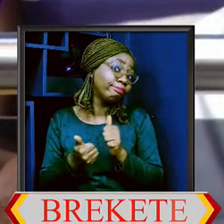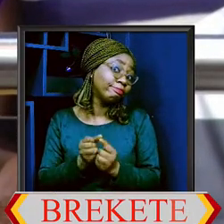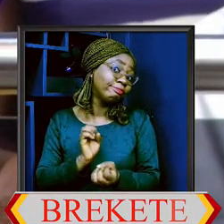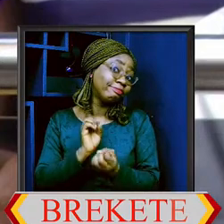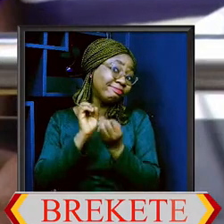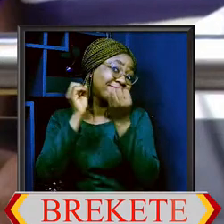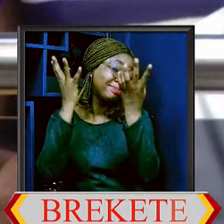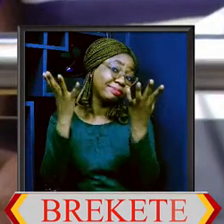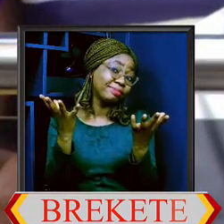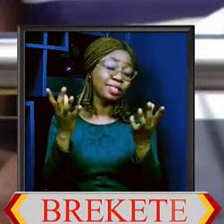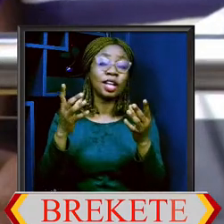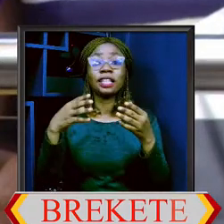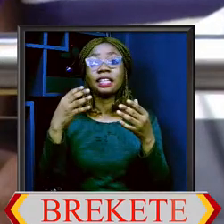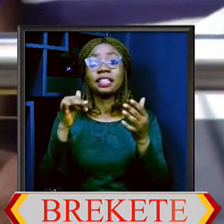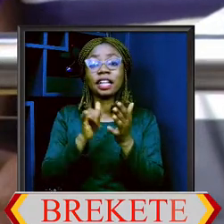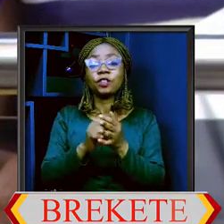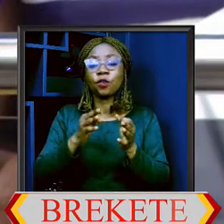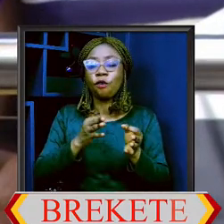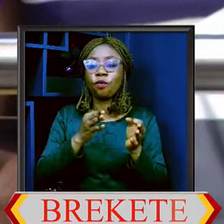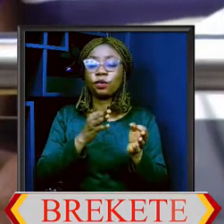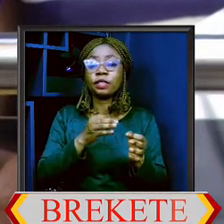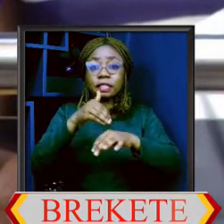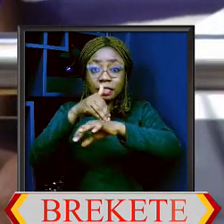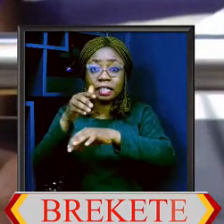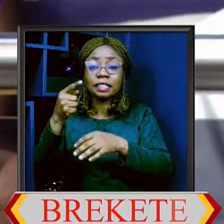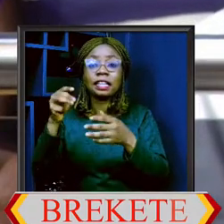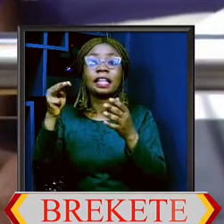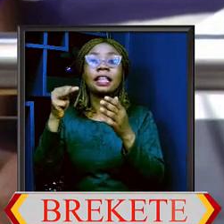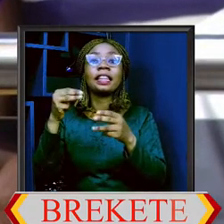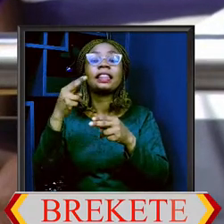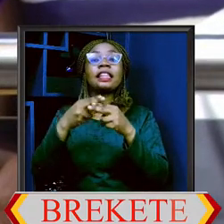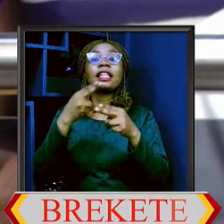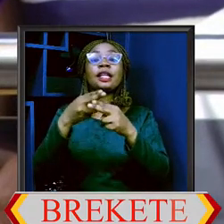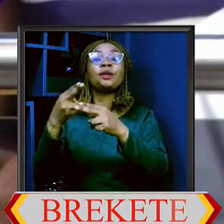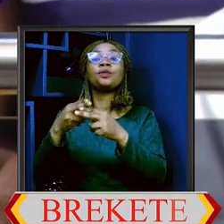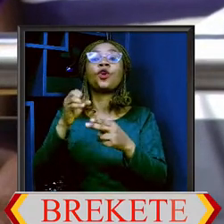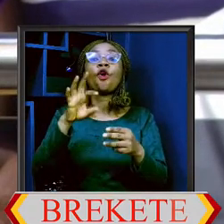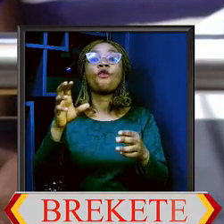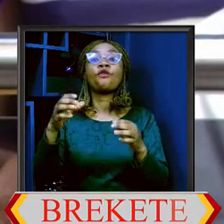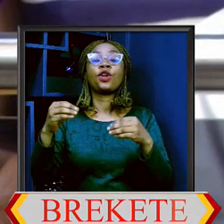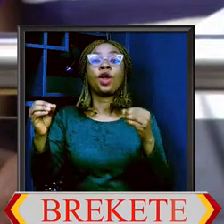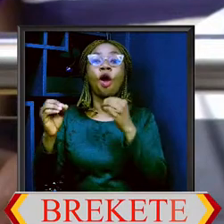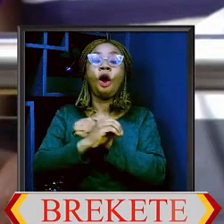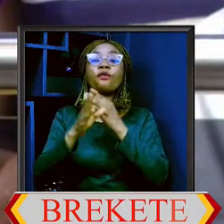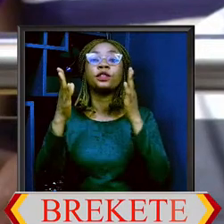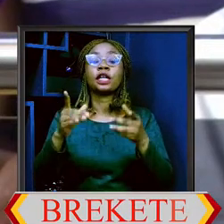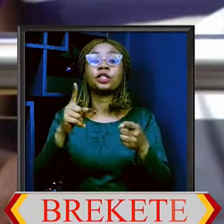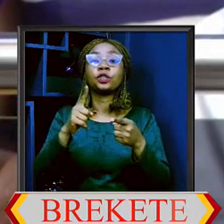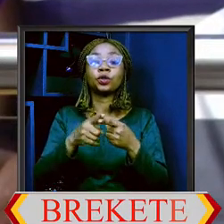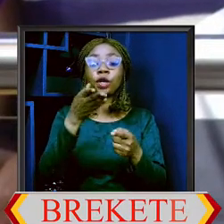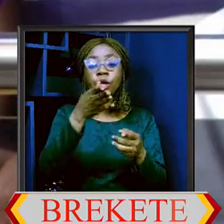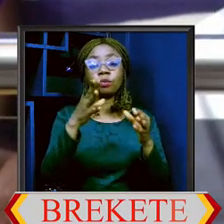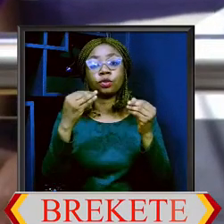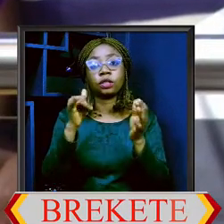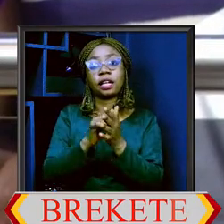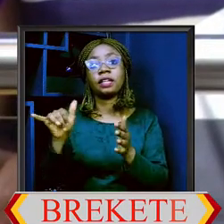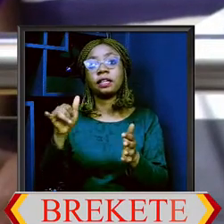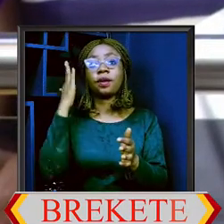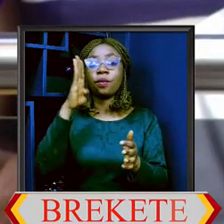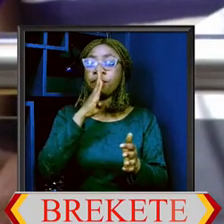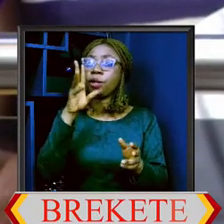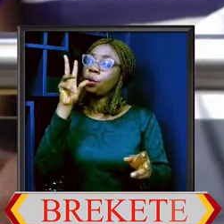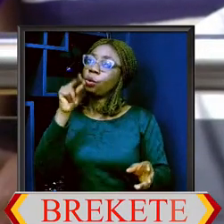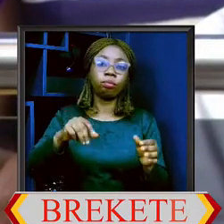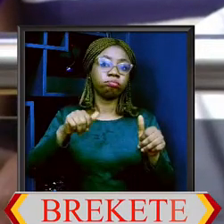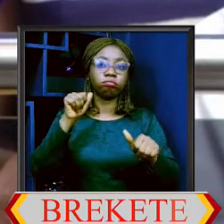Wala that he should forward the name of the officers to him so that they will be no